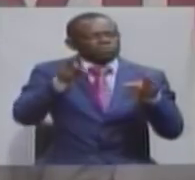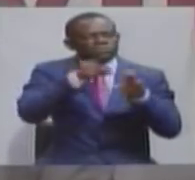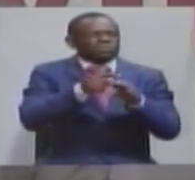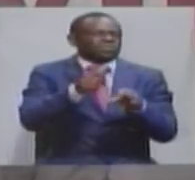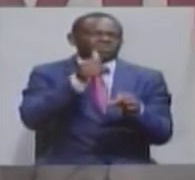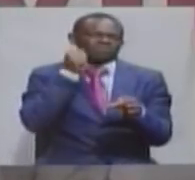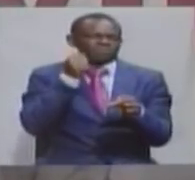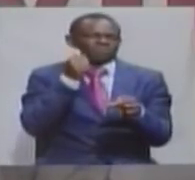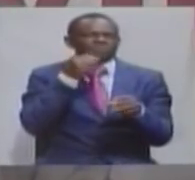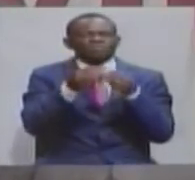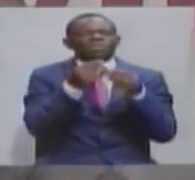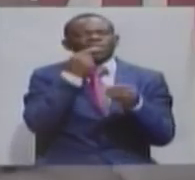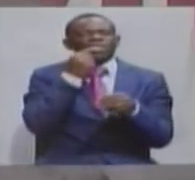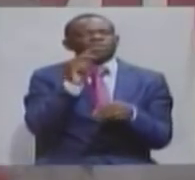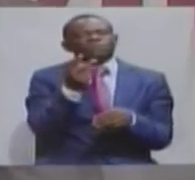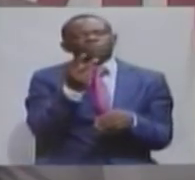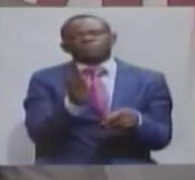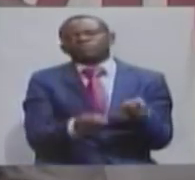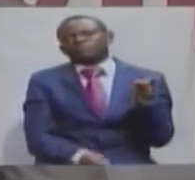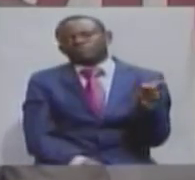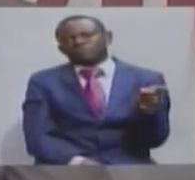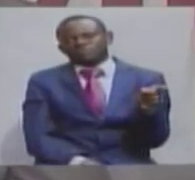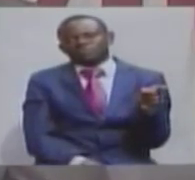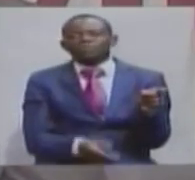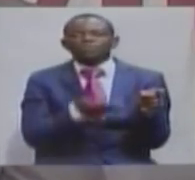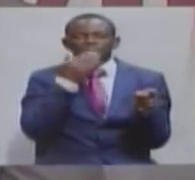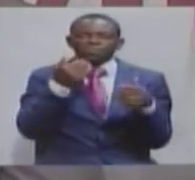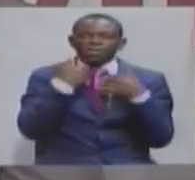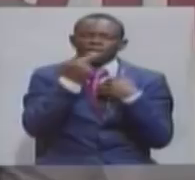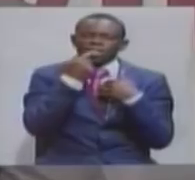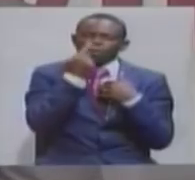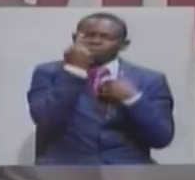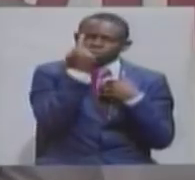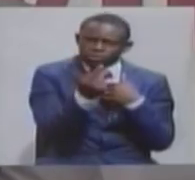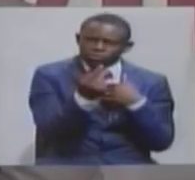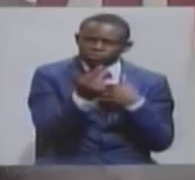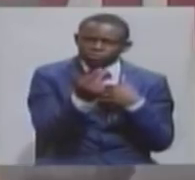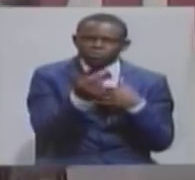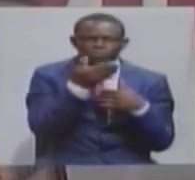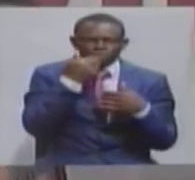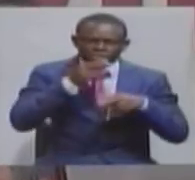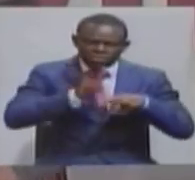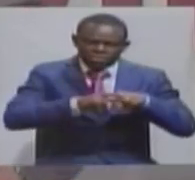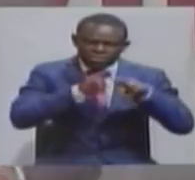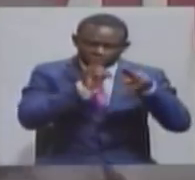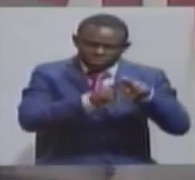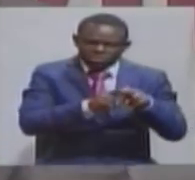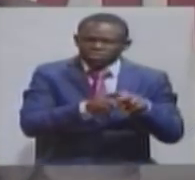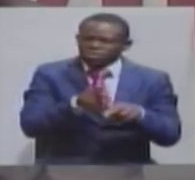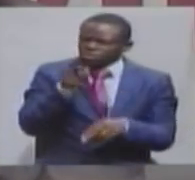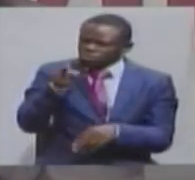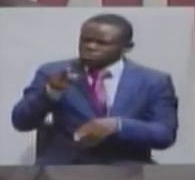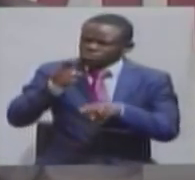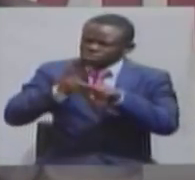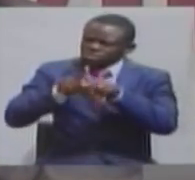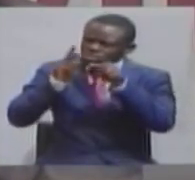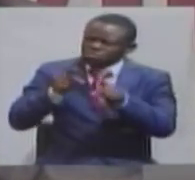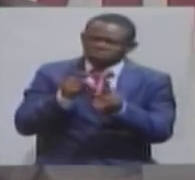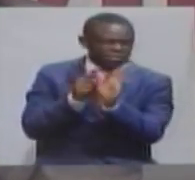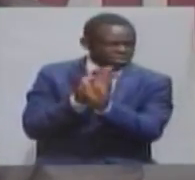people are not agreed with, they must go to the table and say, look, we don't agree with this one chairing. Instead, we want this one to